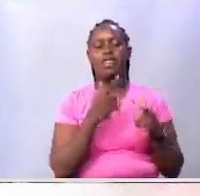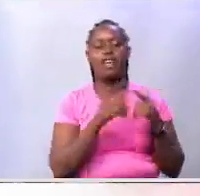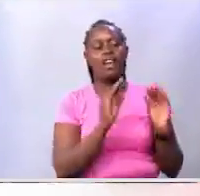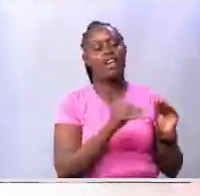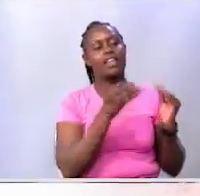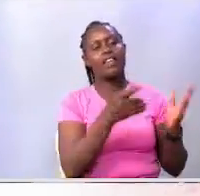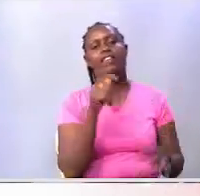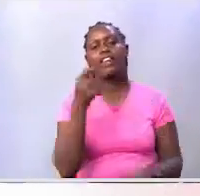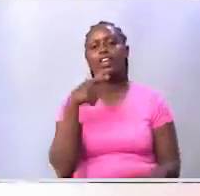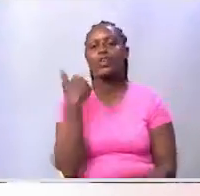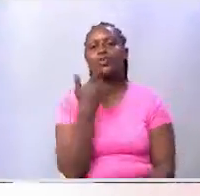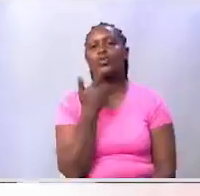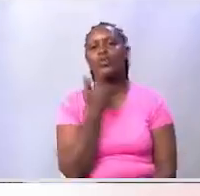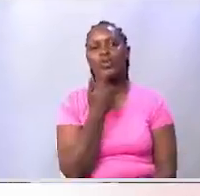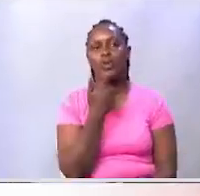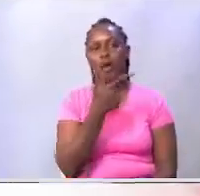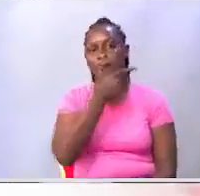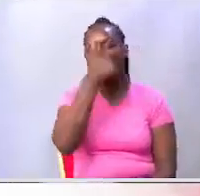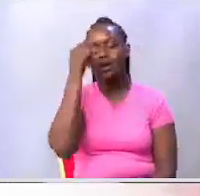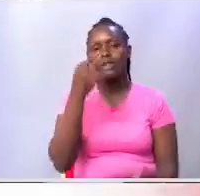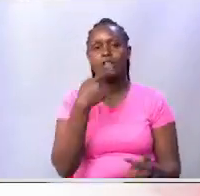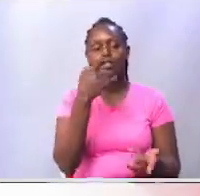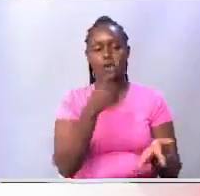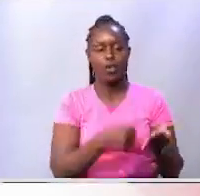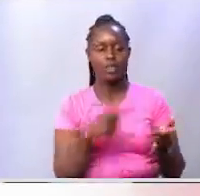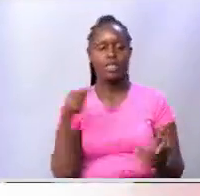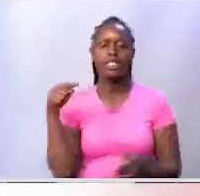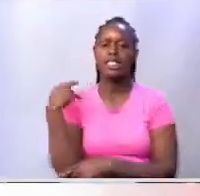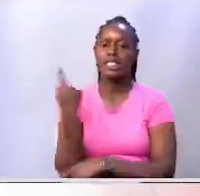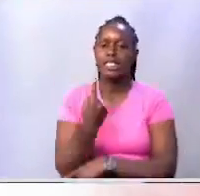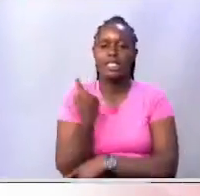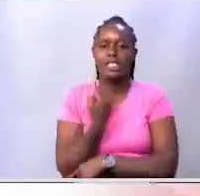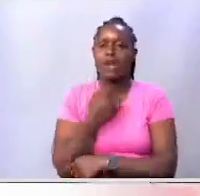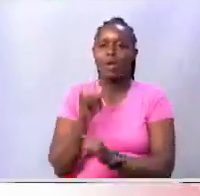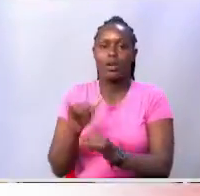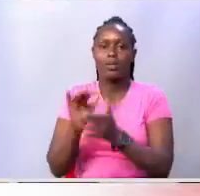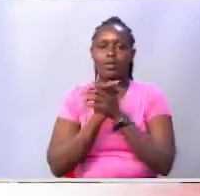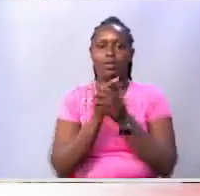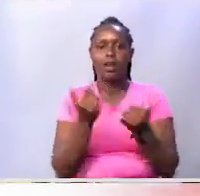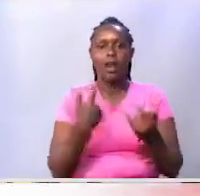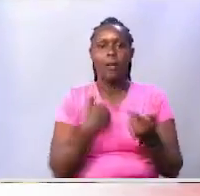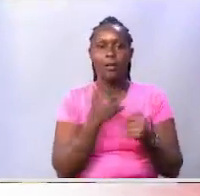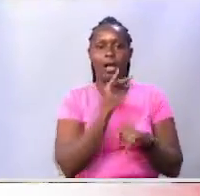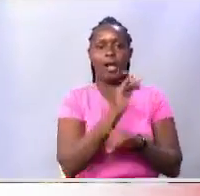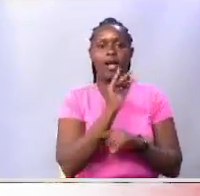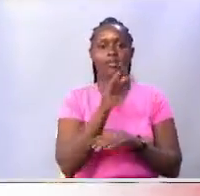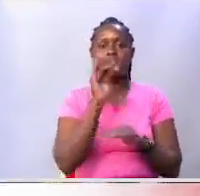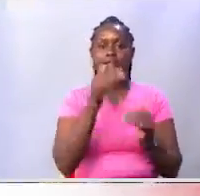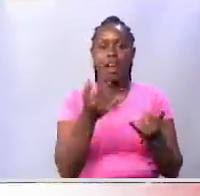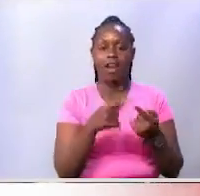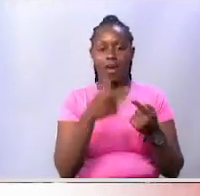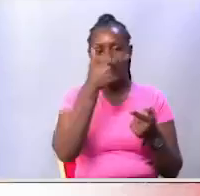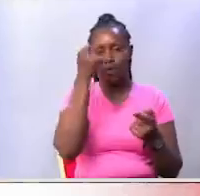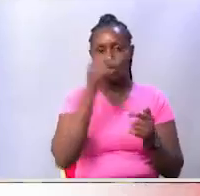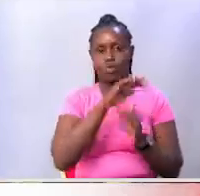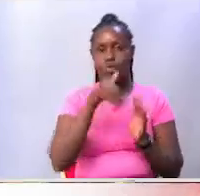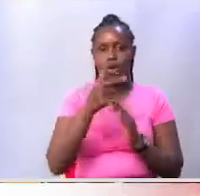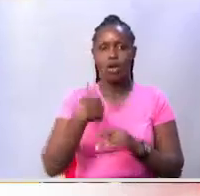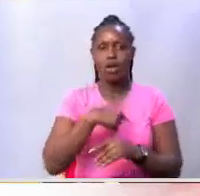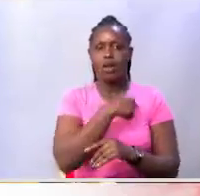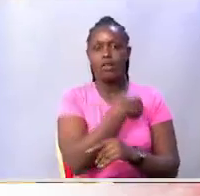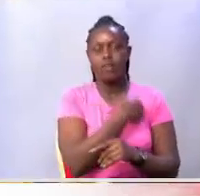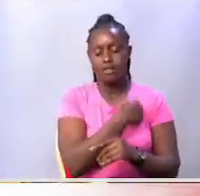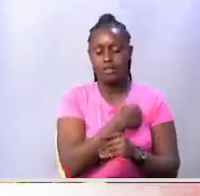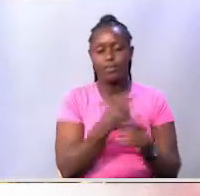kifunguo? Kwa sababu sasa amesema yeye ndiye amebaki. Sasa nimemwambia hivi. Sisi wote